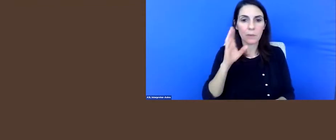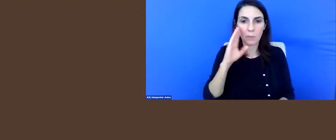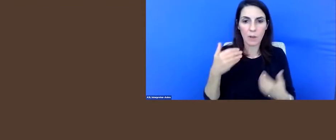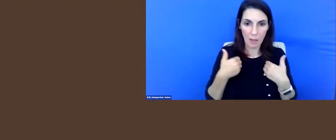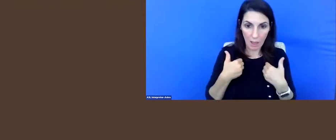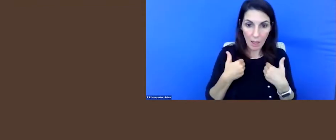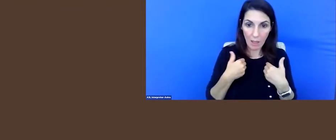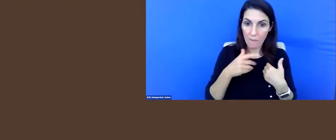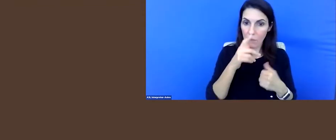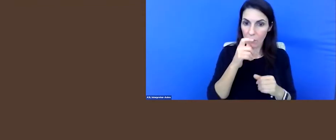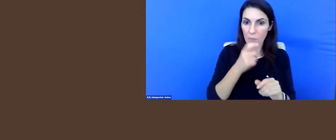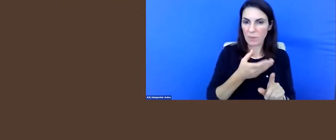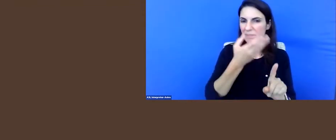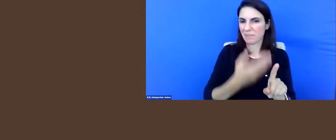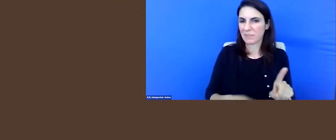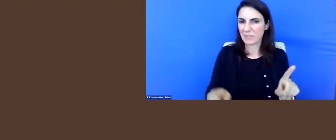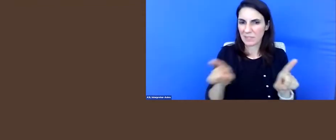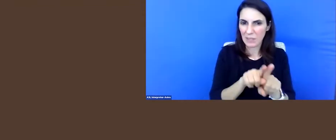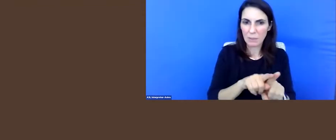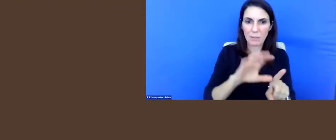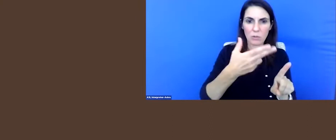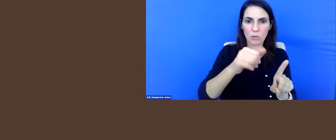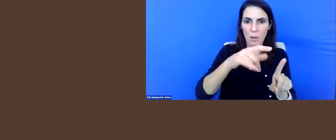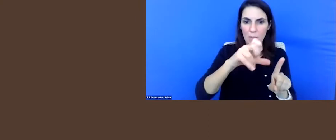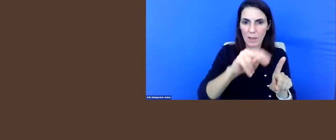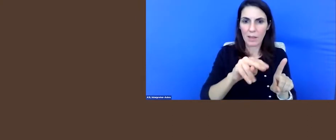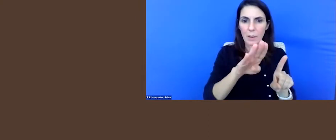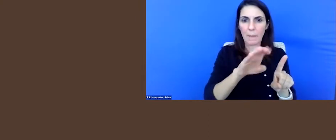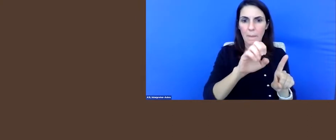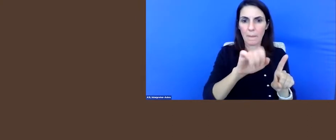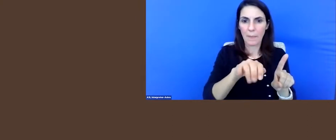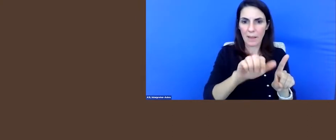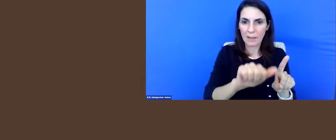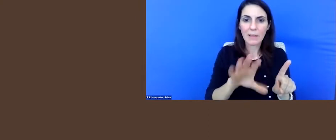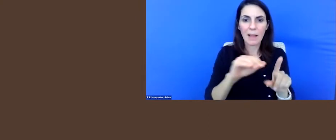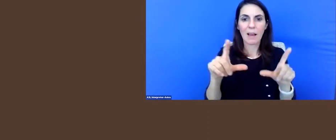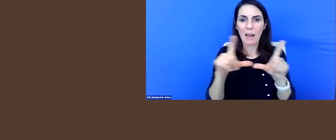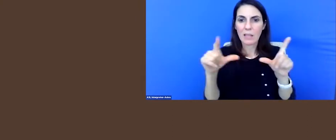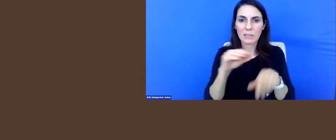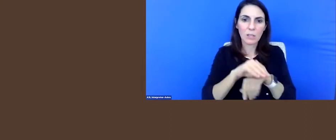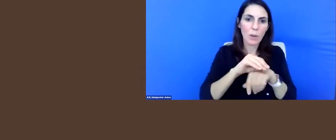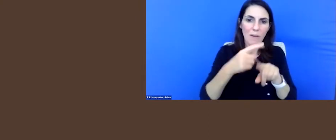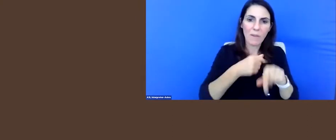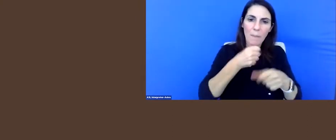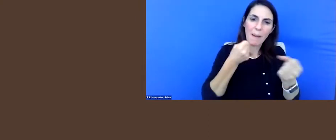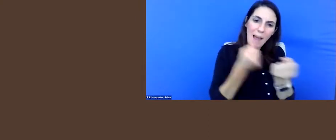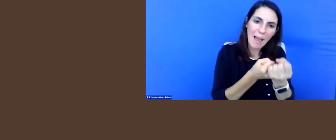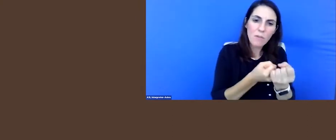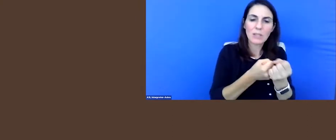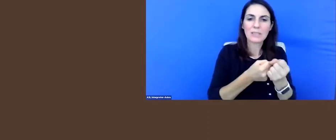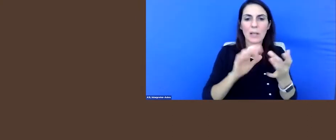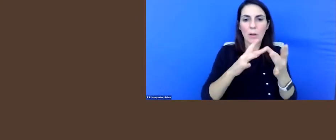it and a licensed counselor from the Advocacy Network on Disabilities.